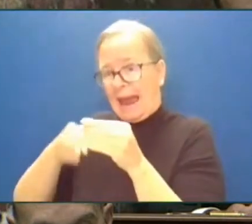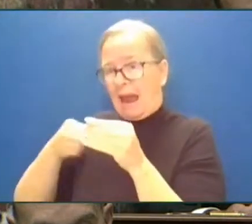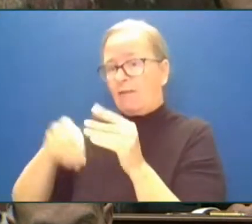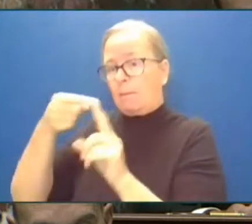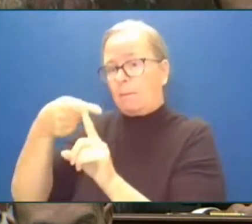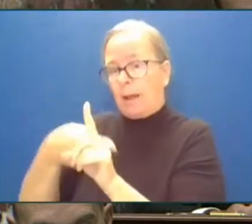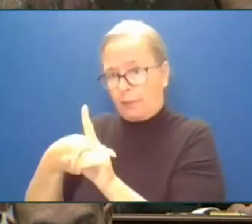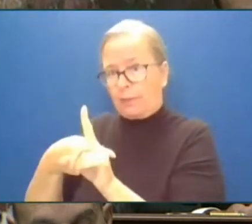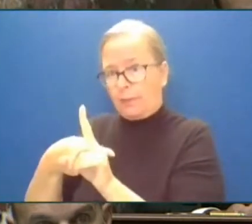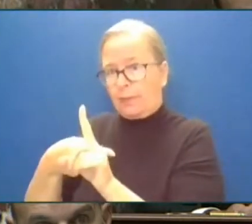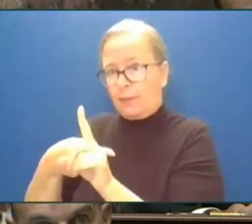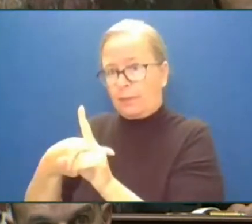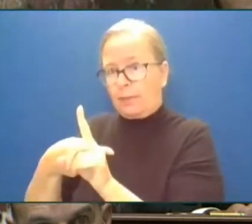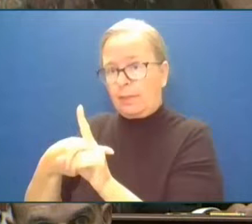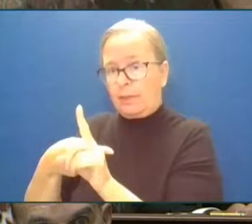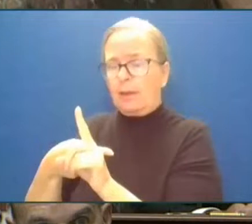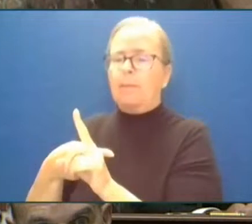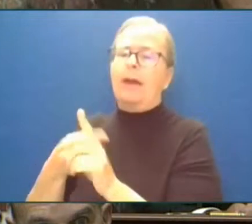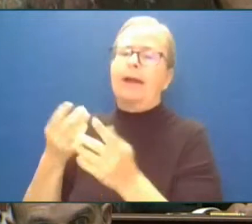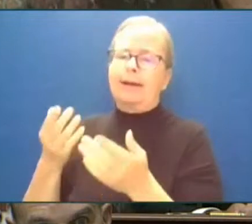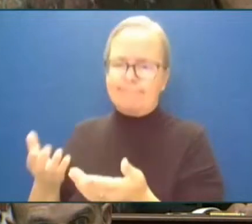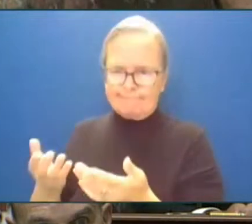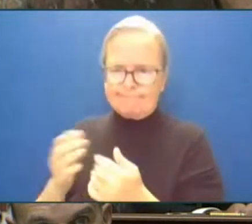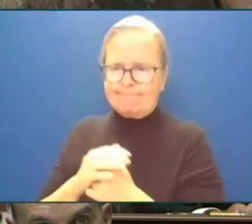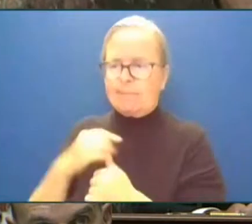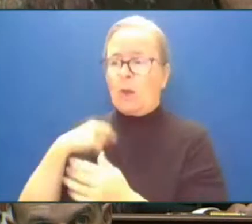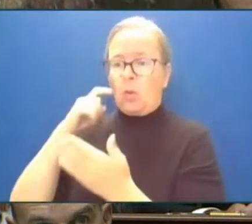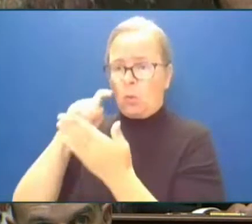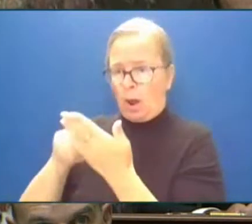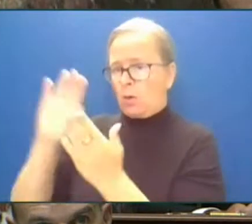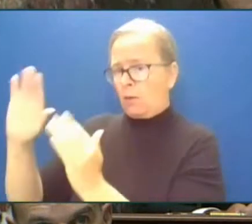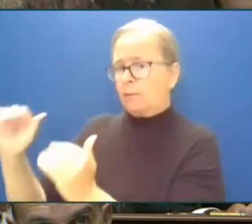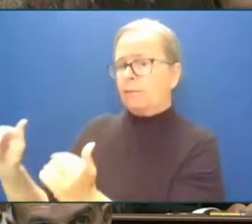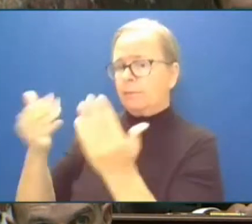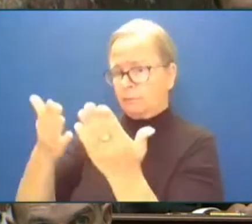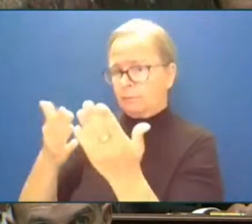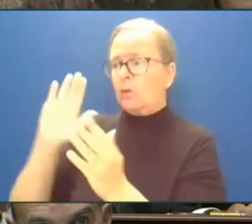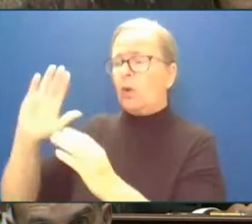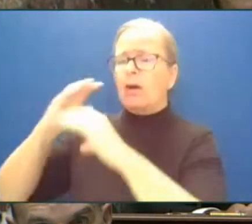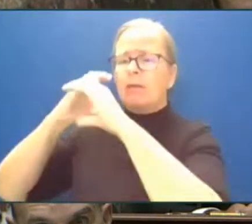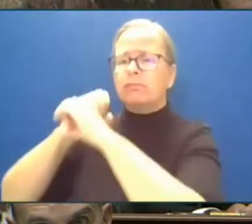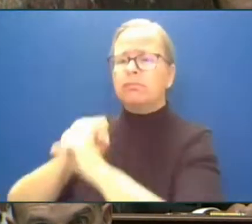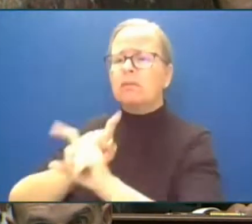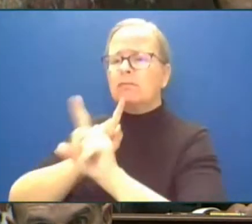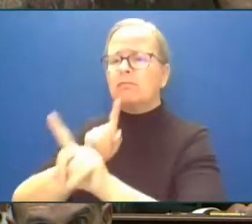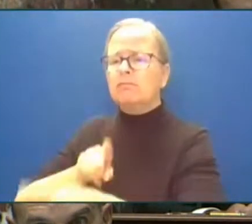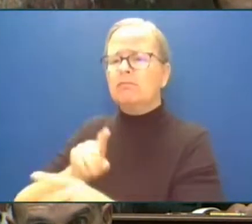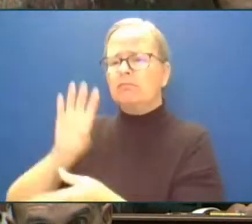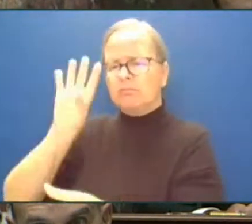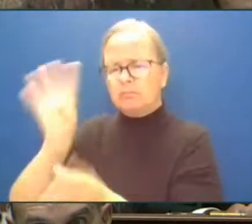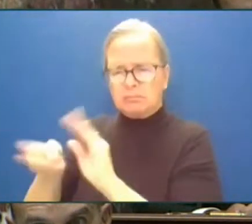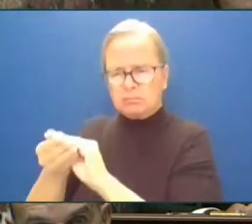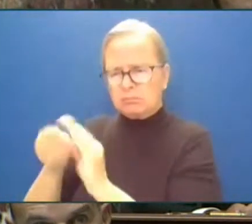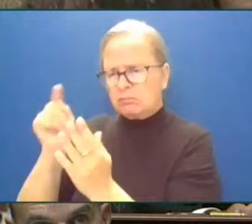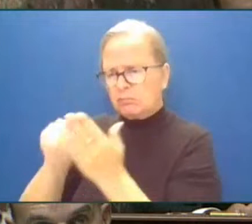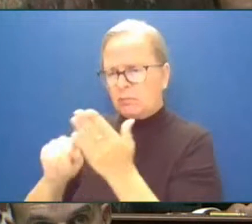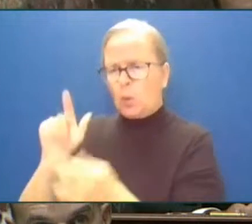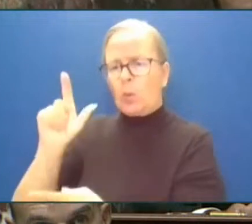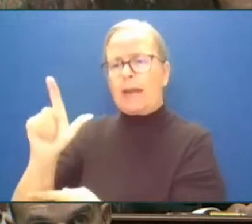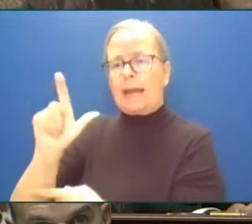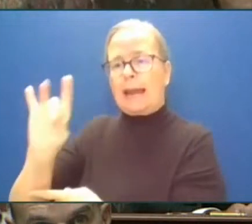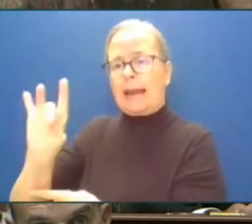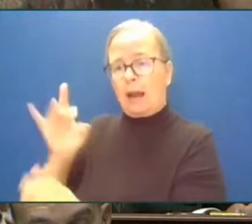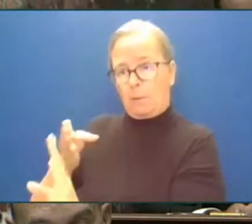the recommendations and a summary of the report's 28 recommendations in advance of that, so people could be